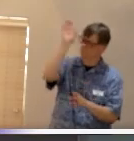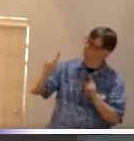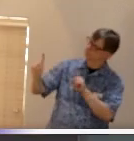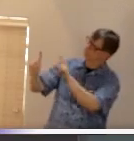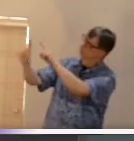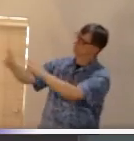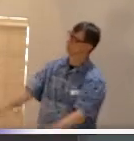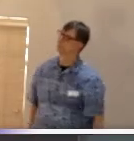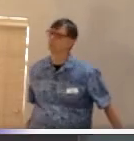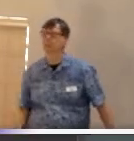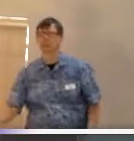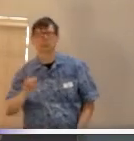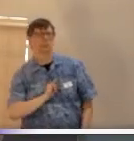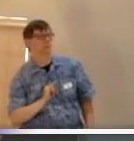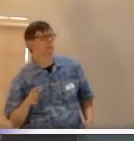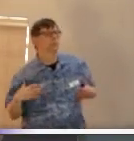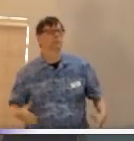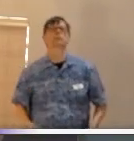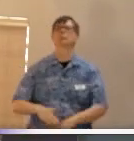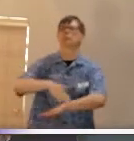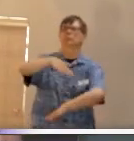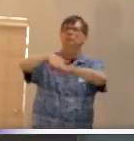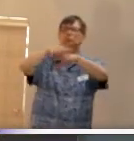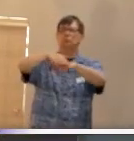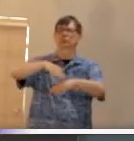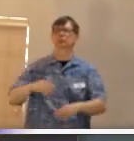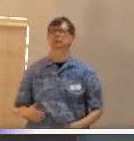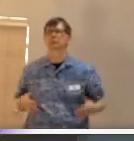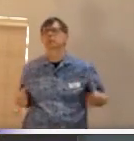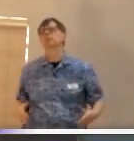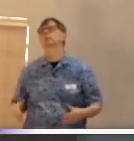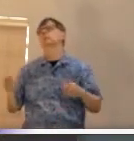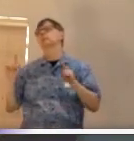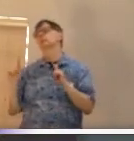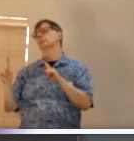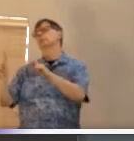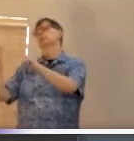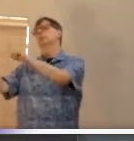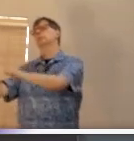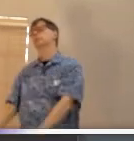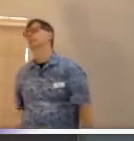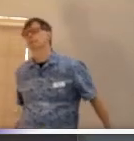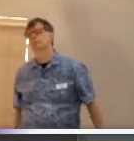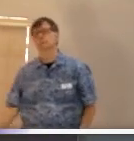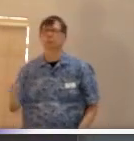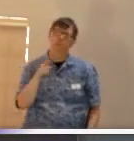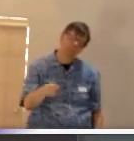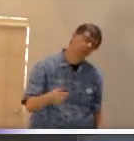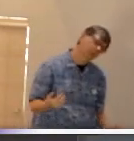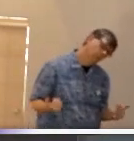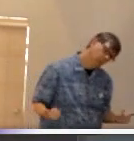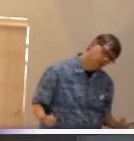idea would be, I live fully. Feel the vibration? I am alive, I live fully. You even want to